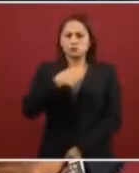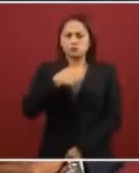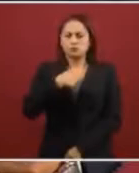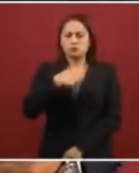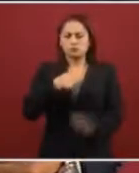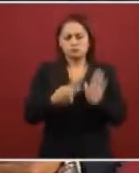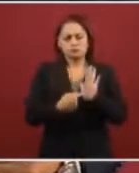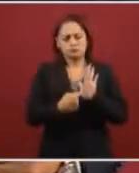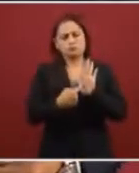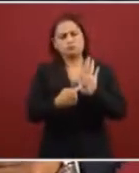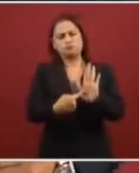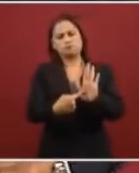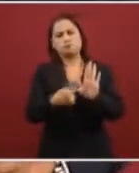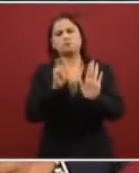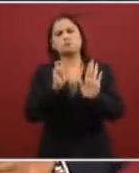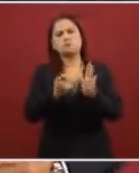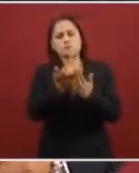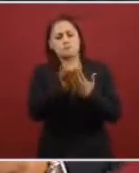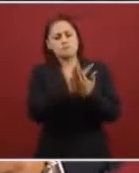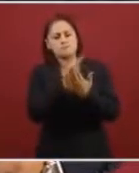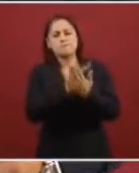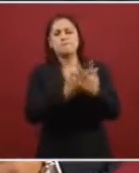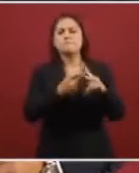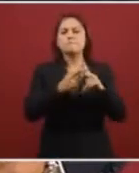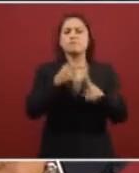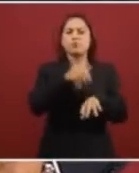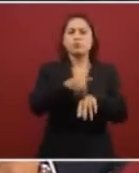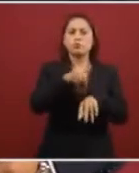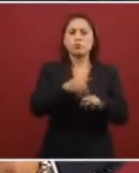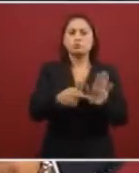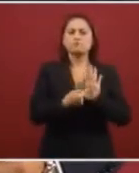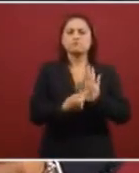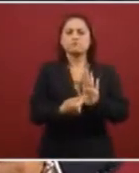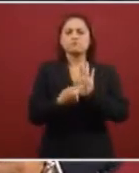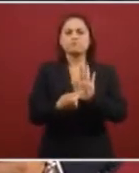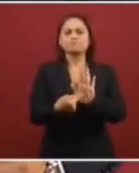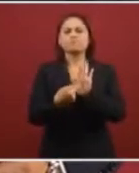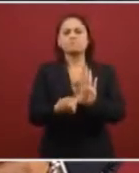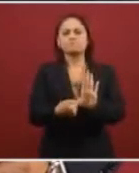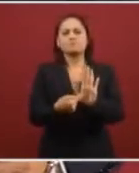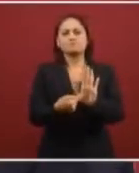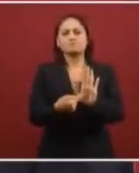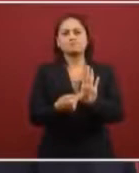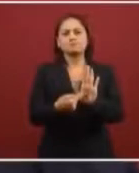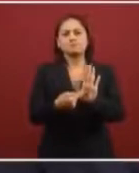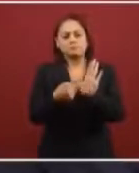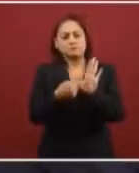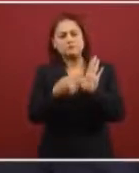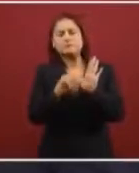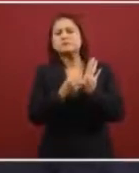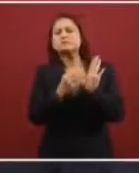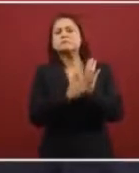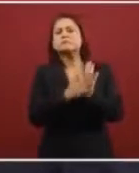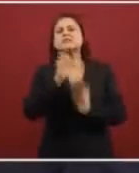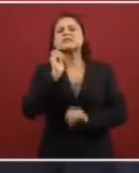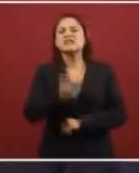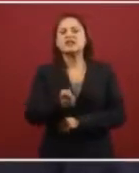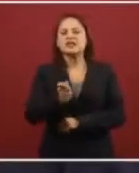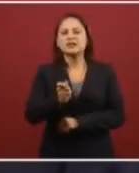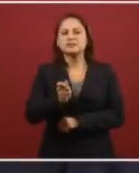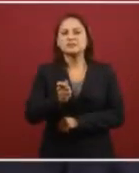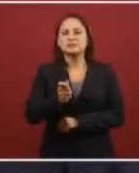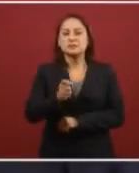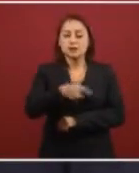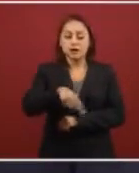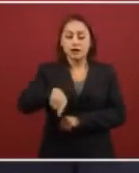con datos, with data de que los más beneficiados that the ones that have